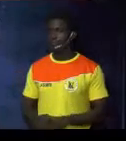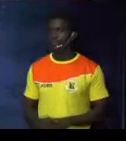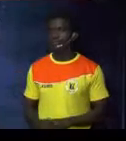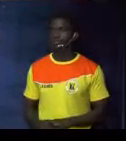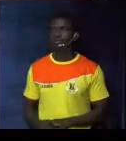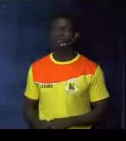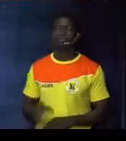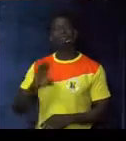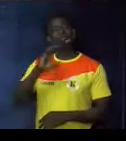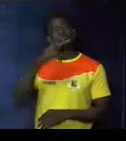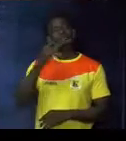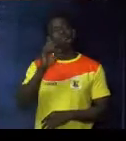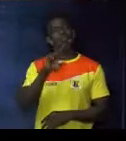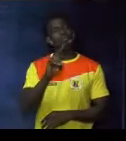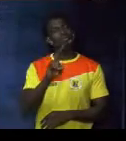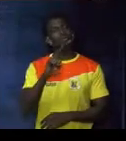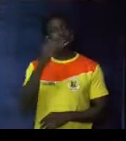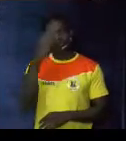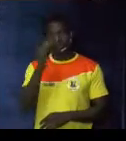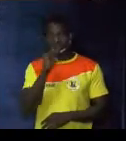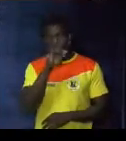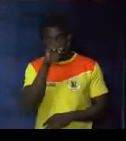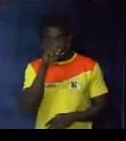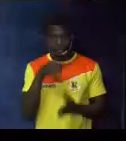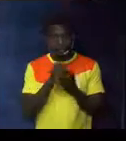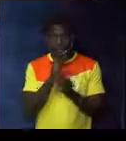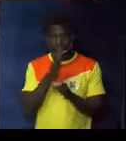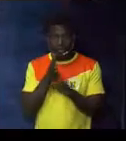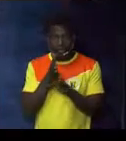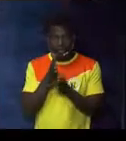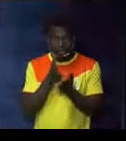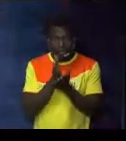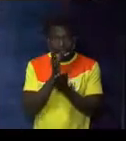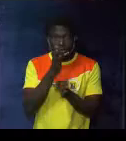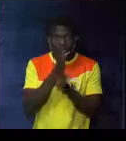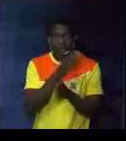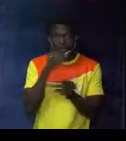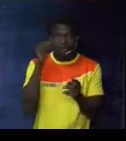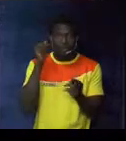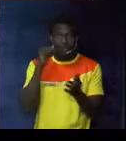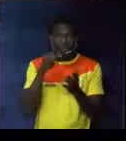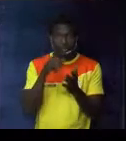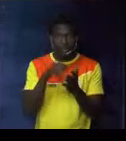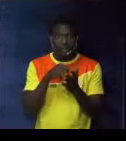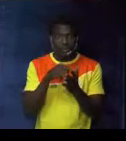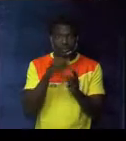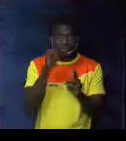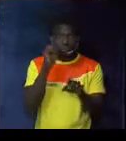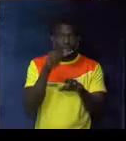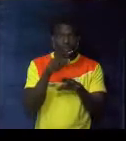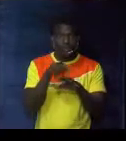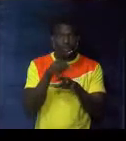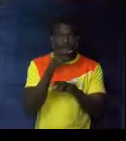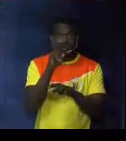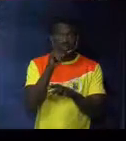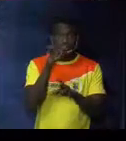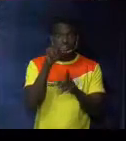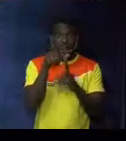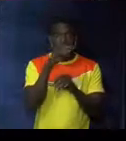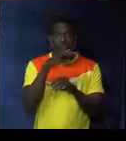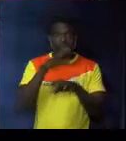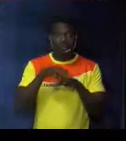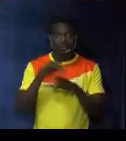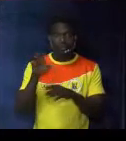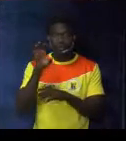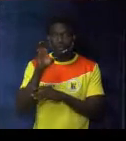Let's see what the name is. It is called a chord. Why? Because it's a straight line and it touches 2 points on the